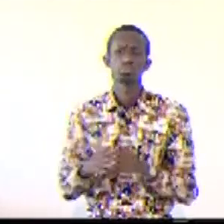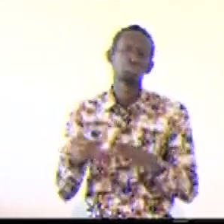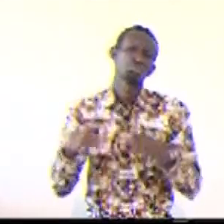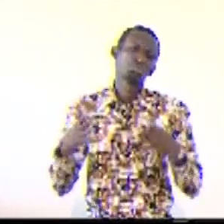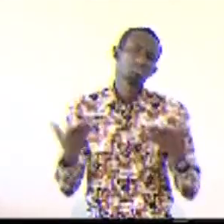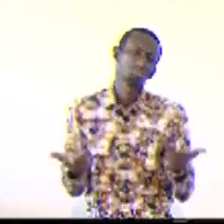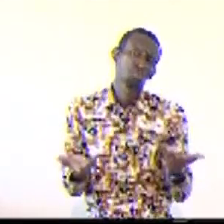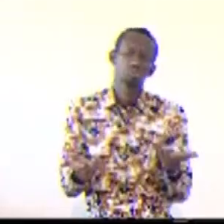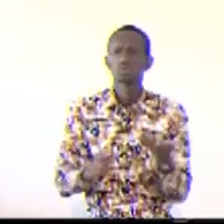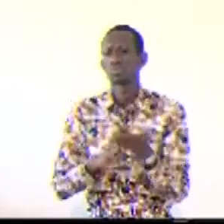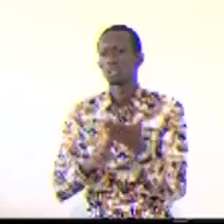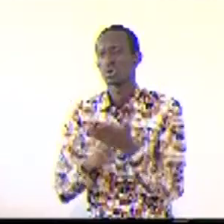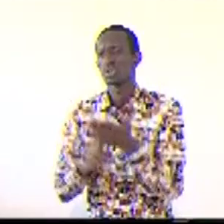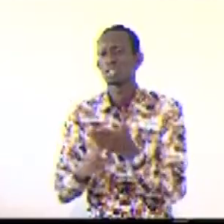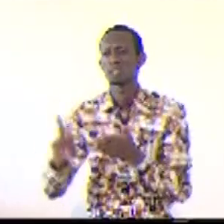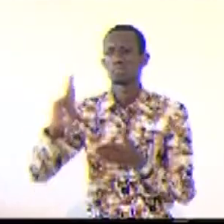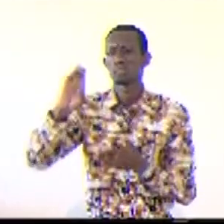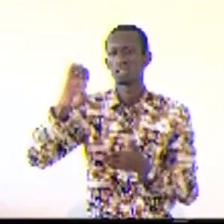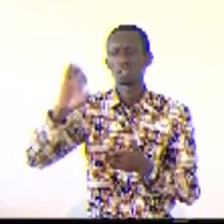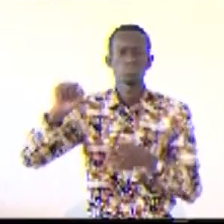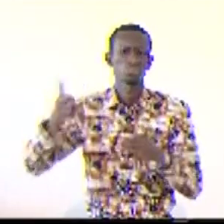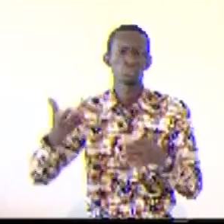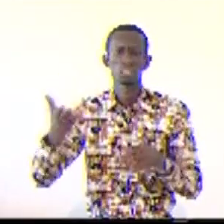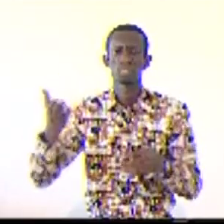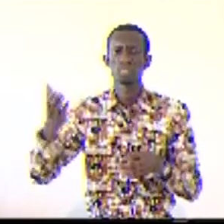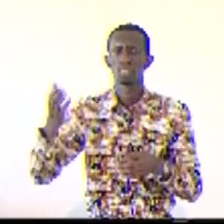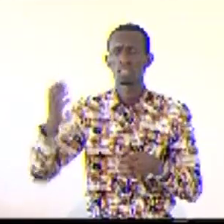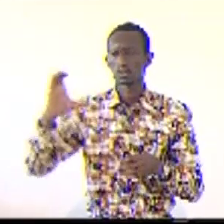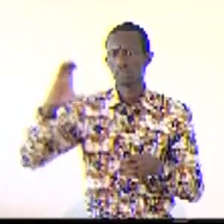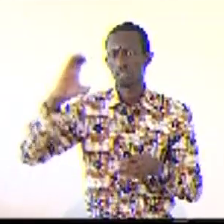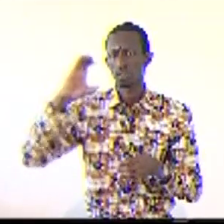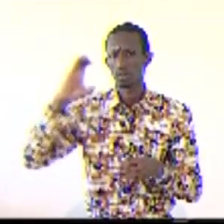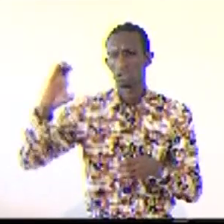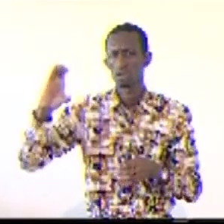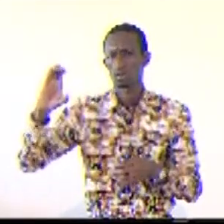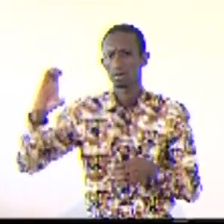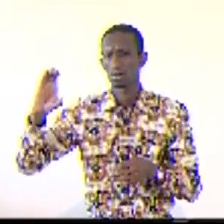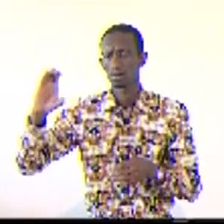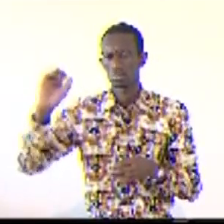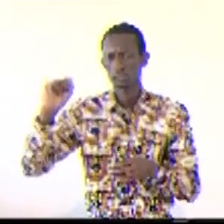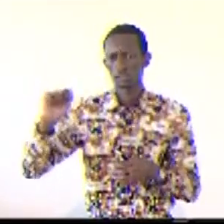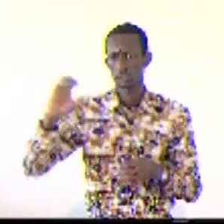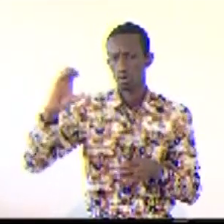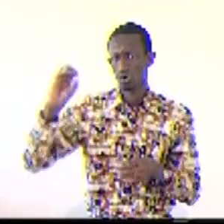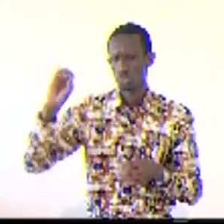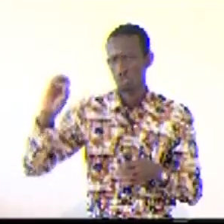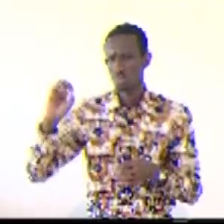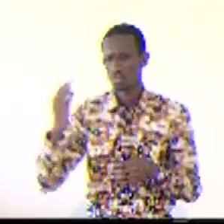any other reaction. If we use calcium carbonate plus hydrochloric